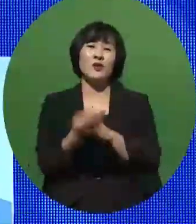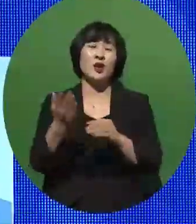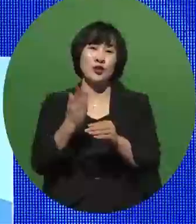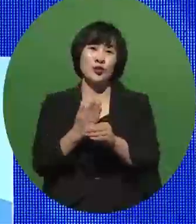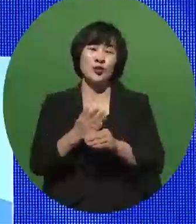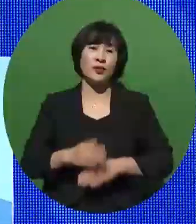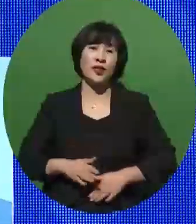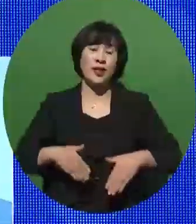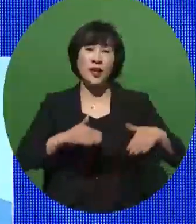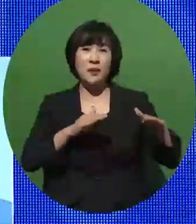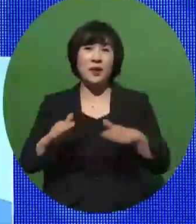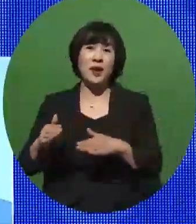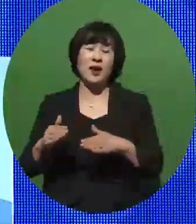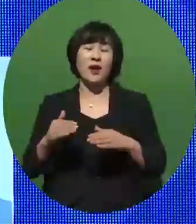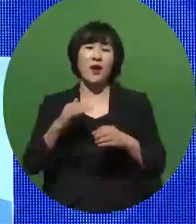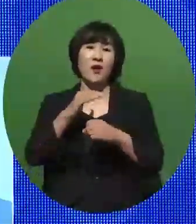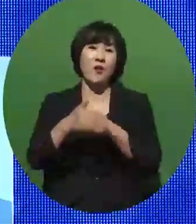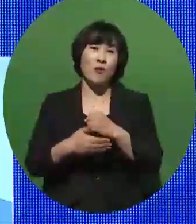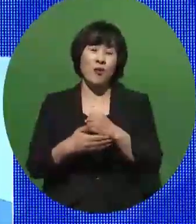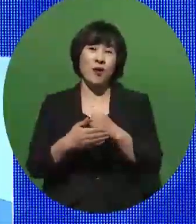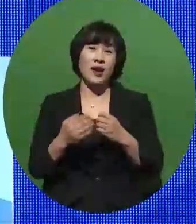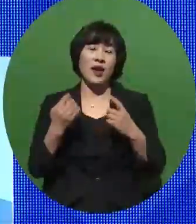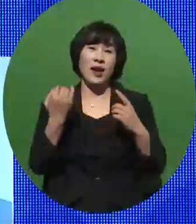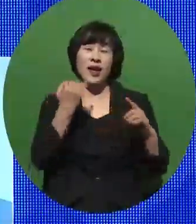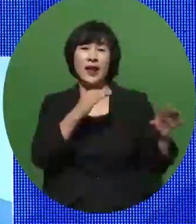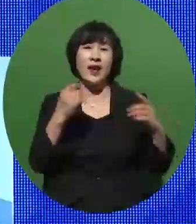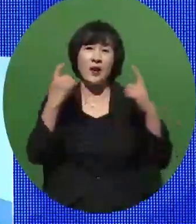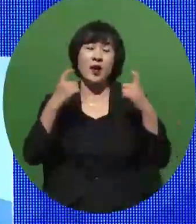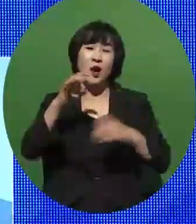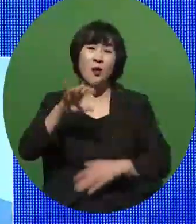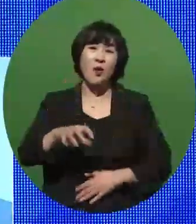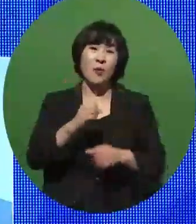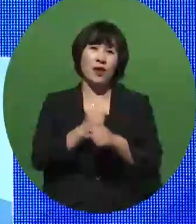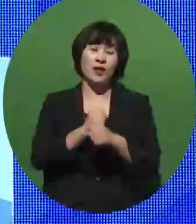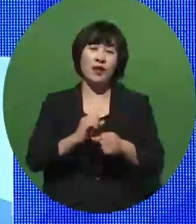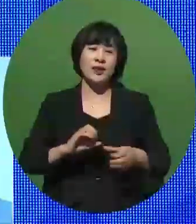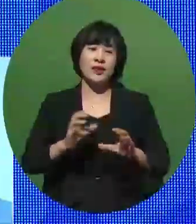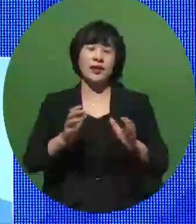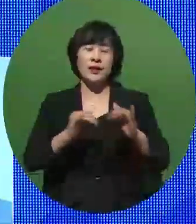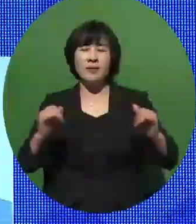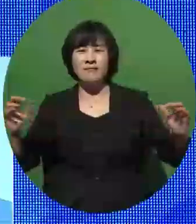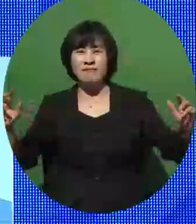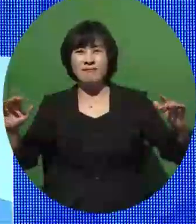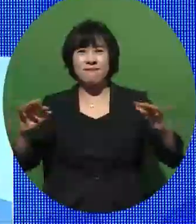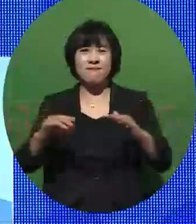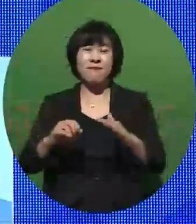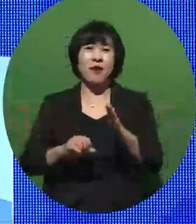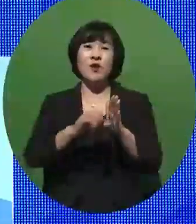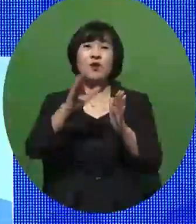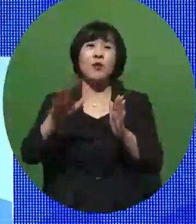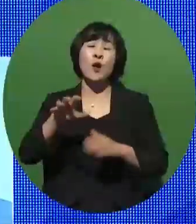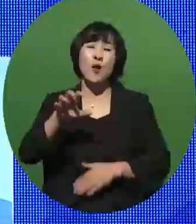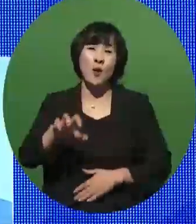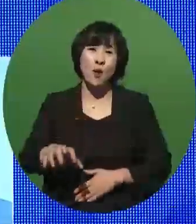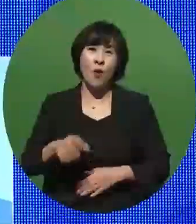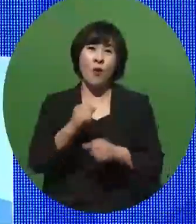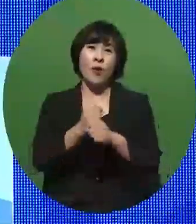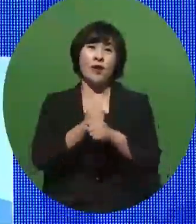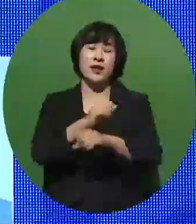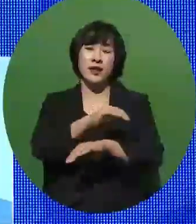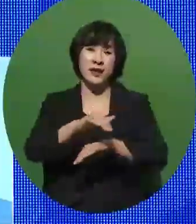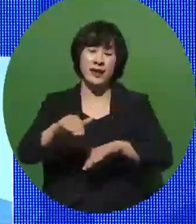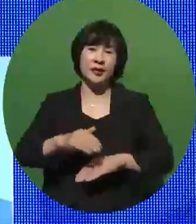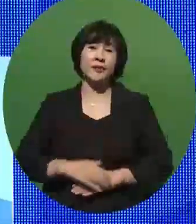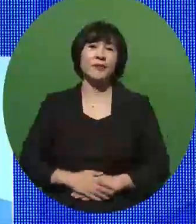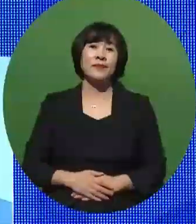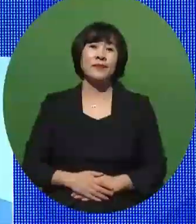etc. Based on clean and vibrant natural resources and historic cultural resources, we are creating a new era of